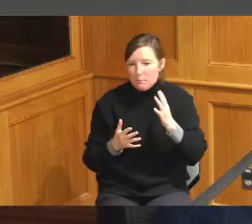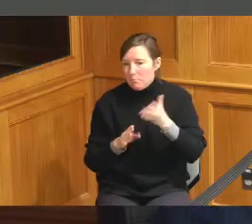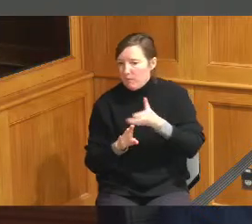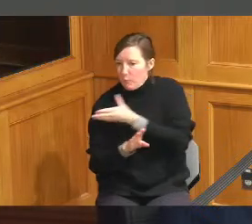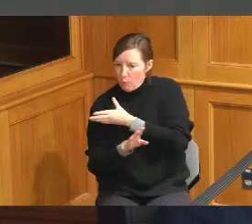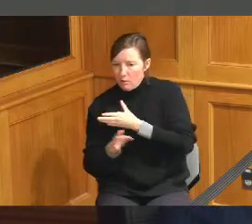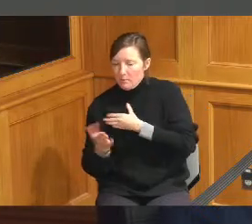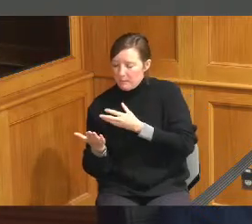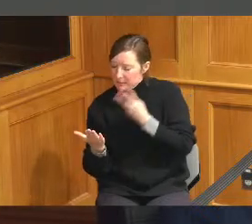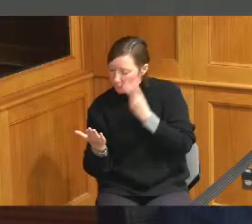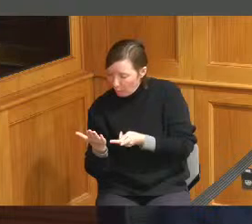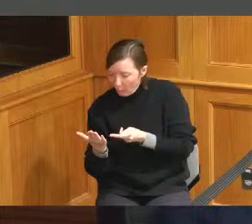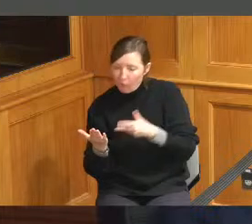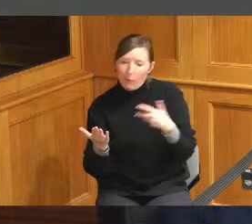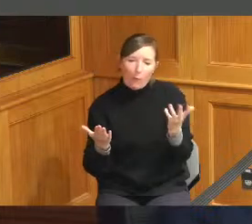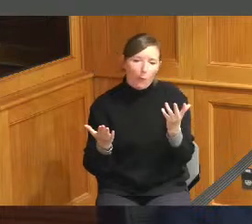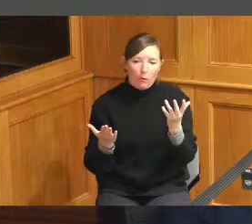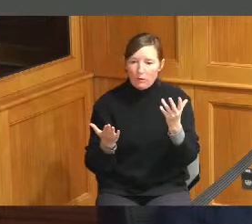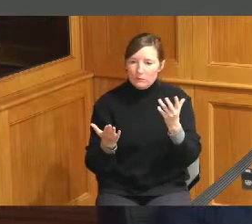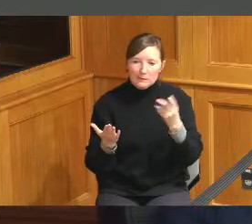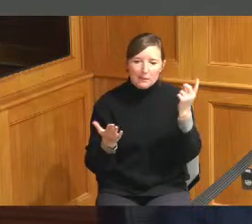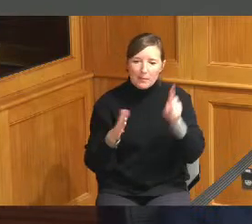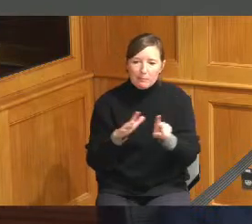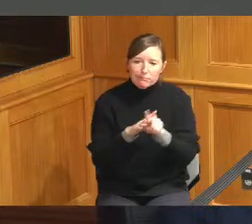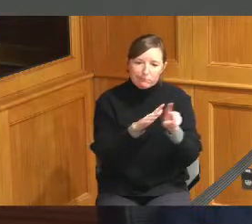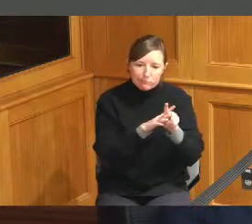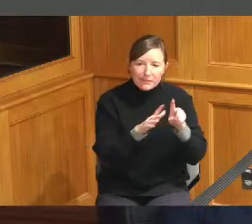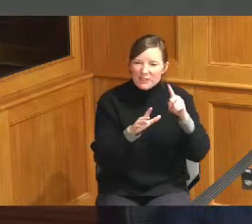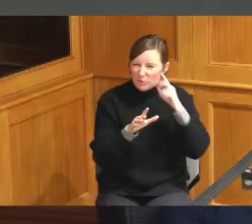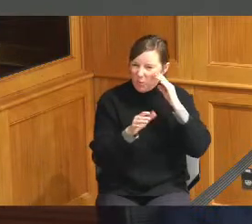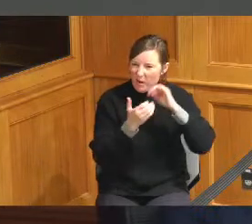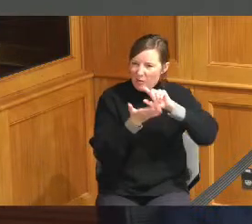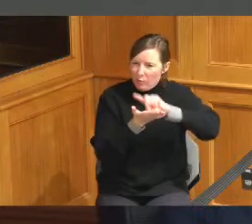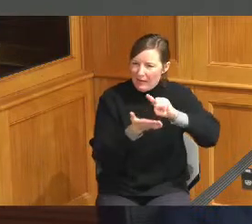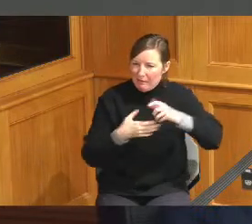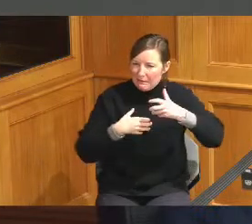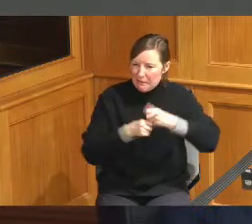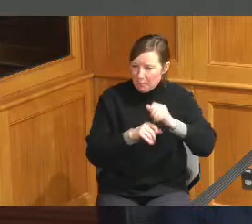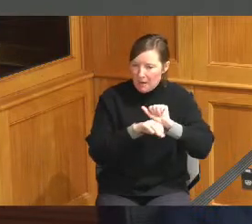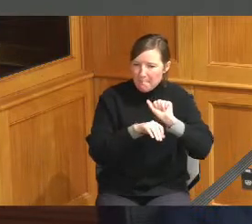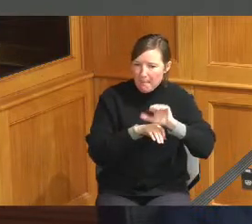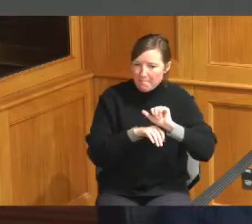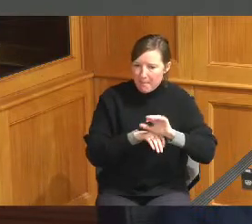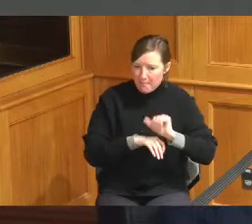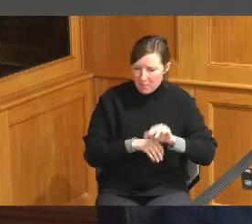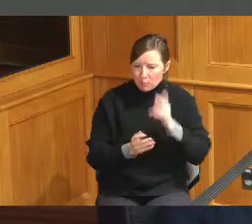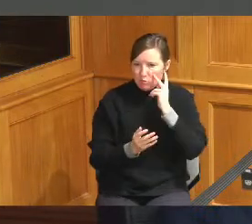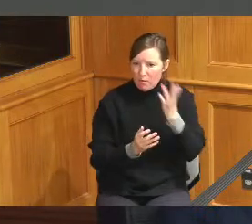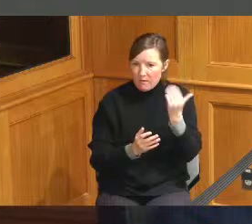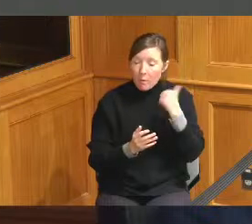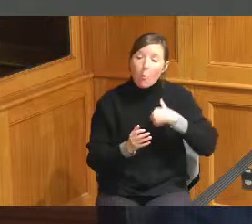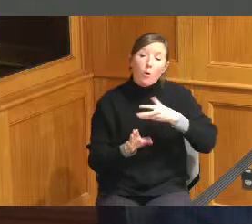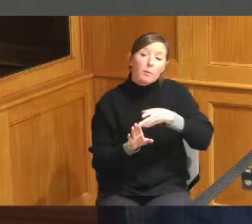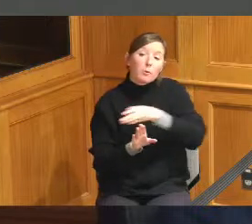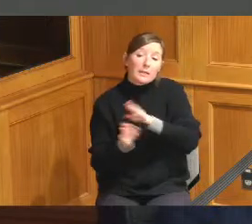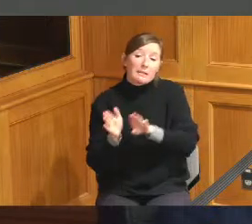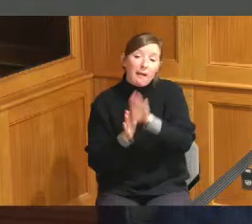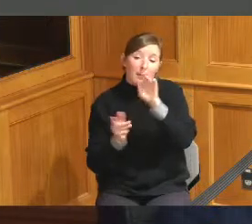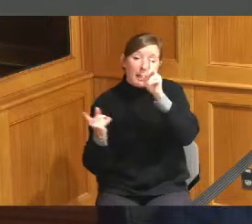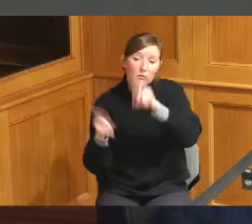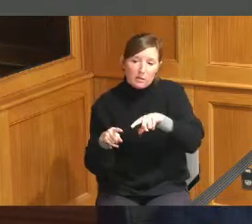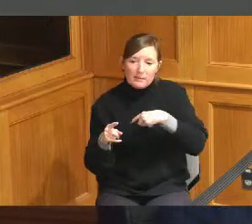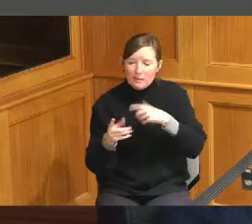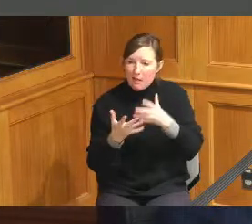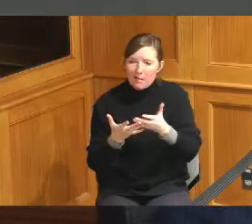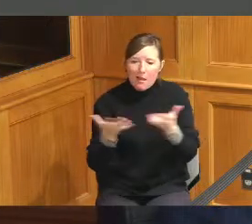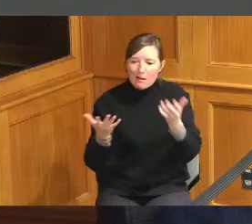included in my weekly summaries to you, or as part of prior pre-development agreements, et cetera. So a lot of